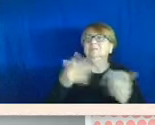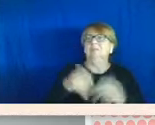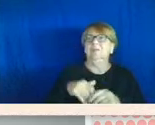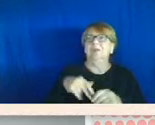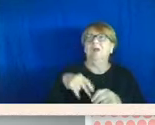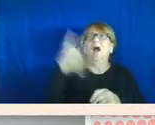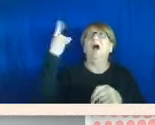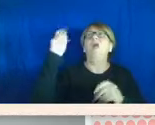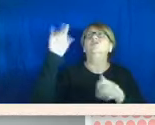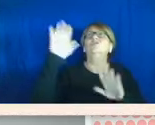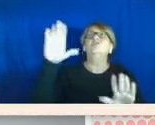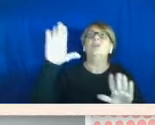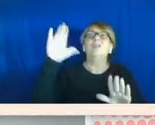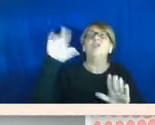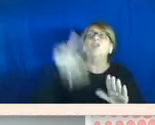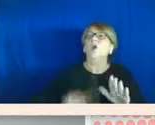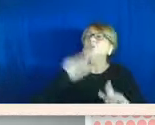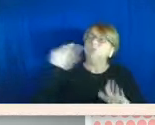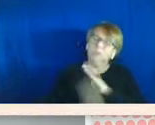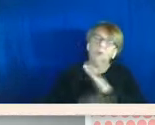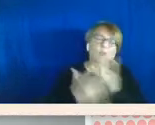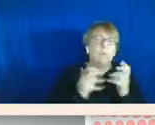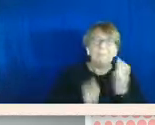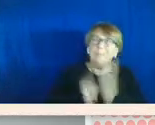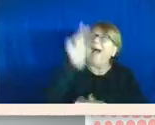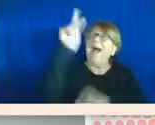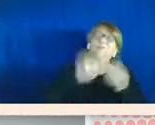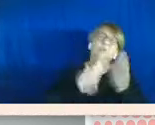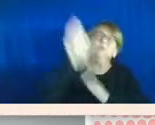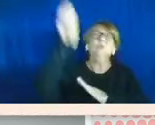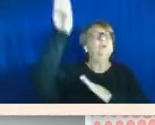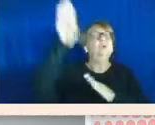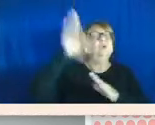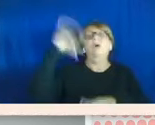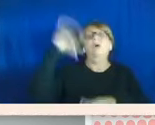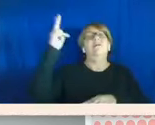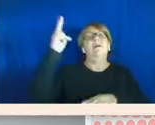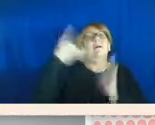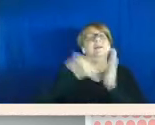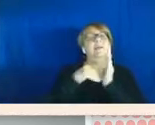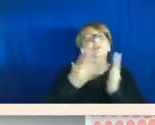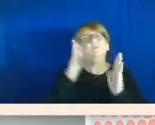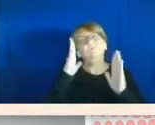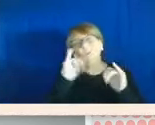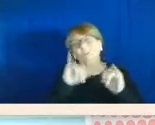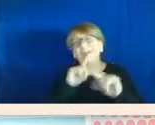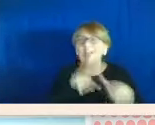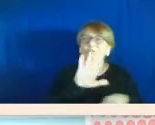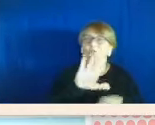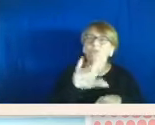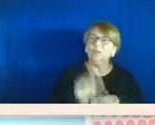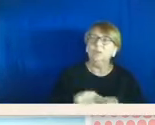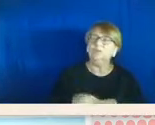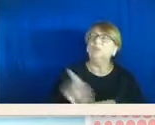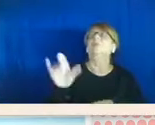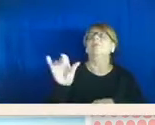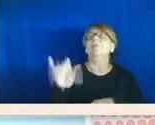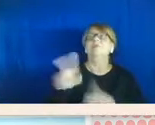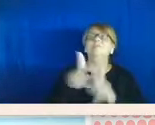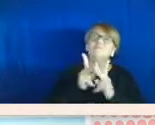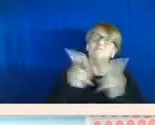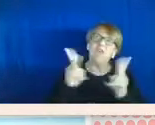that you want to get back up to the high. Right. So I hope that answers the question. No, that's very thorough. That's great. I think,